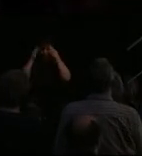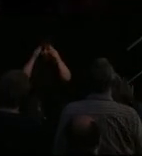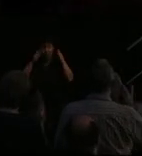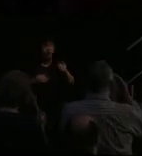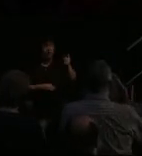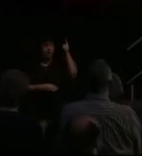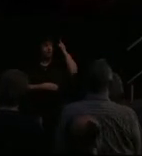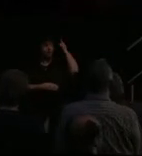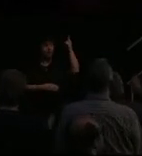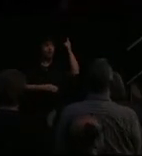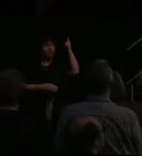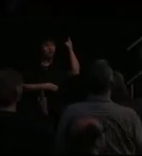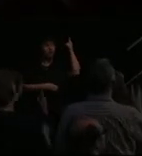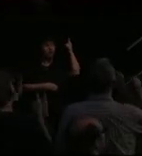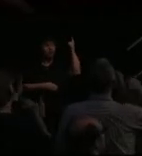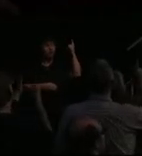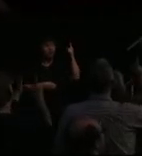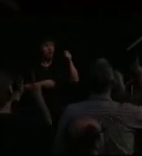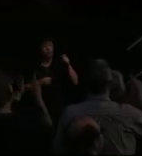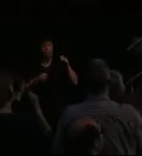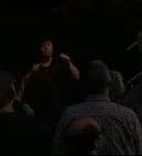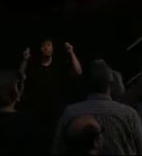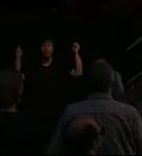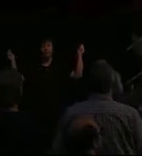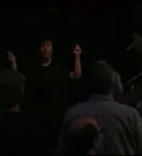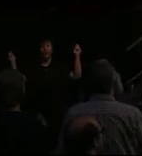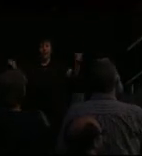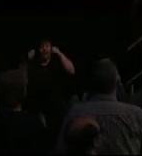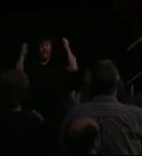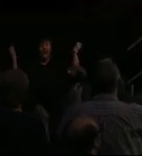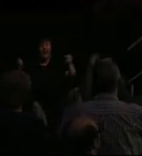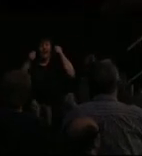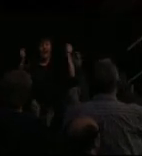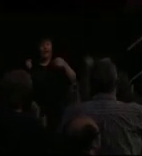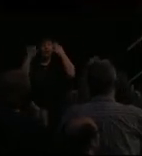we worship you.